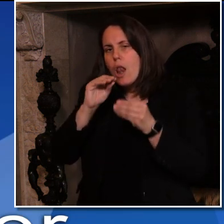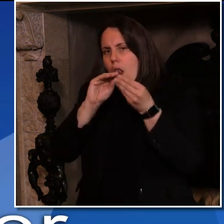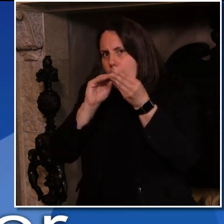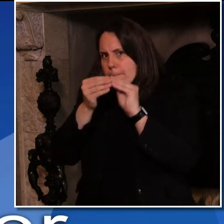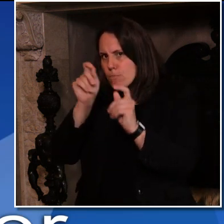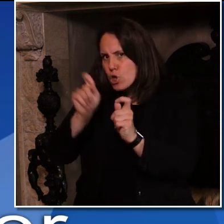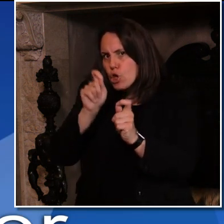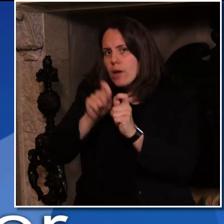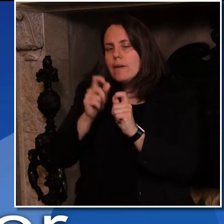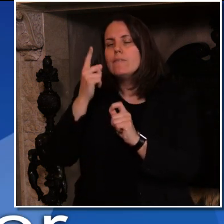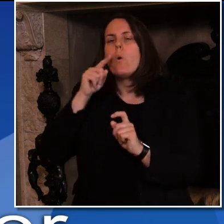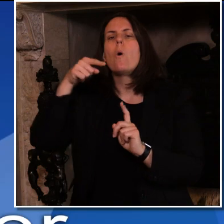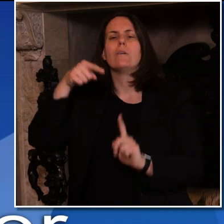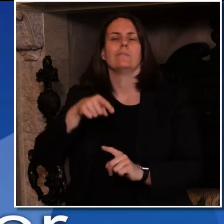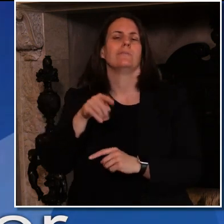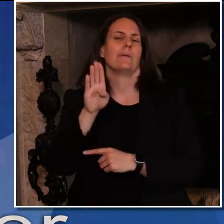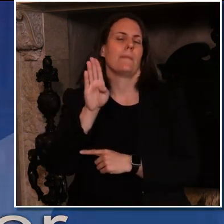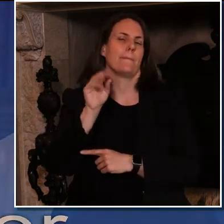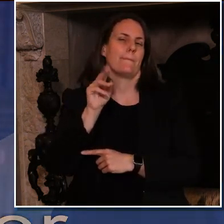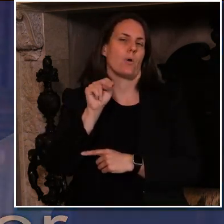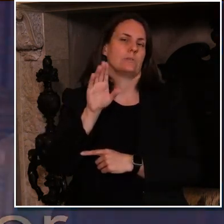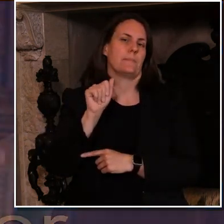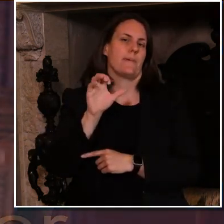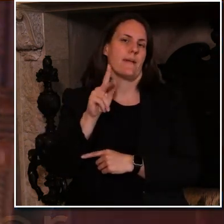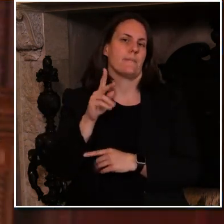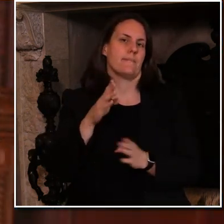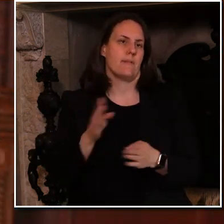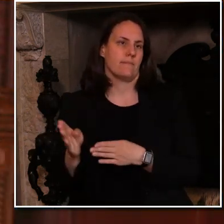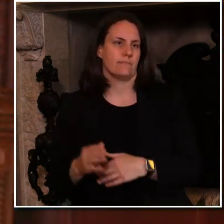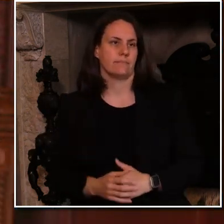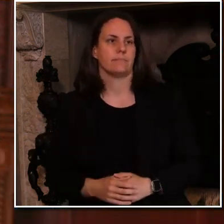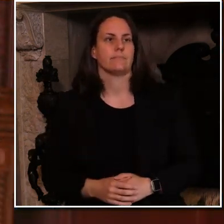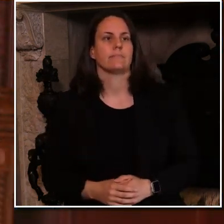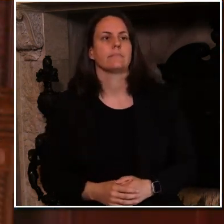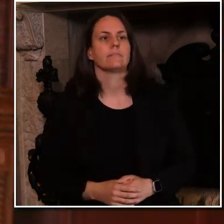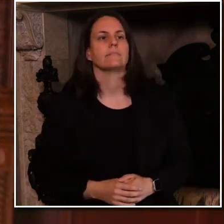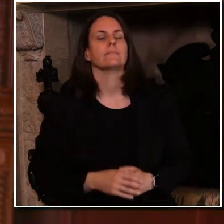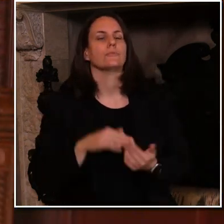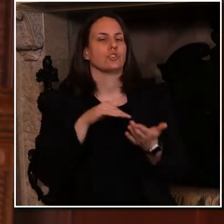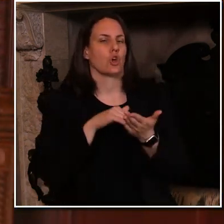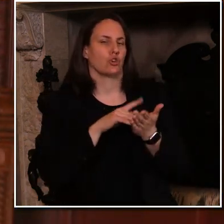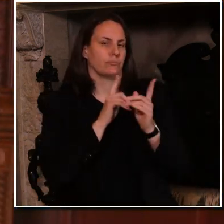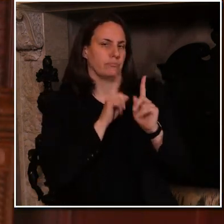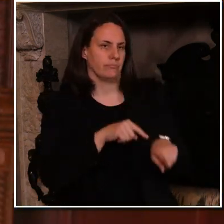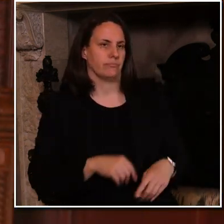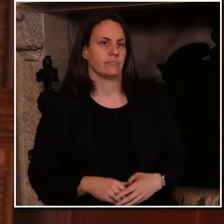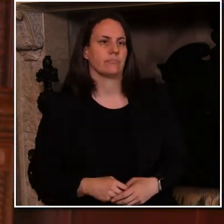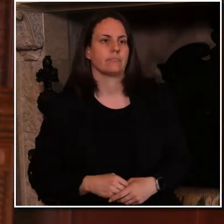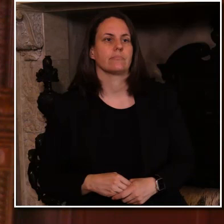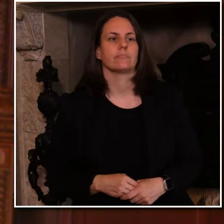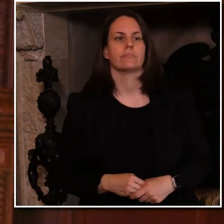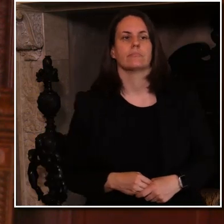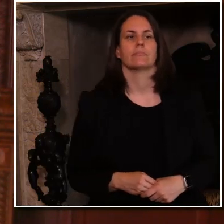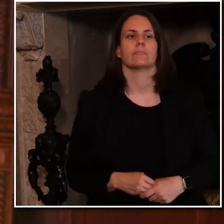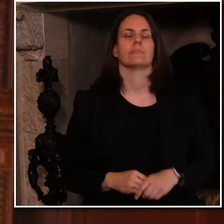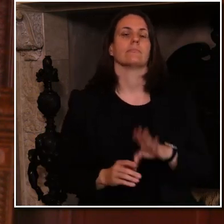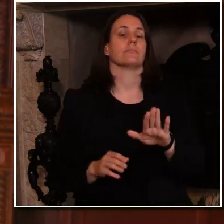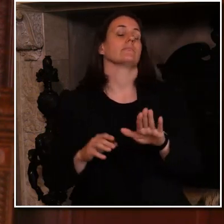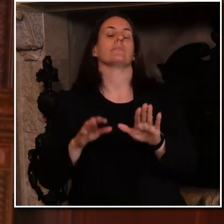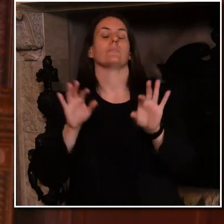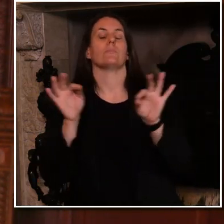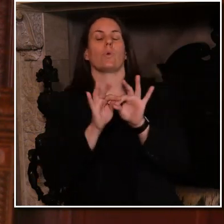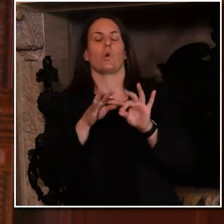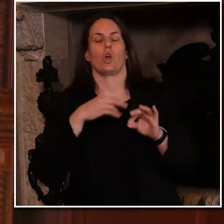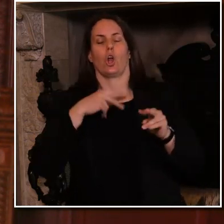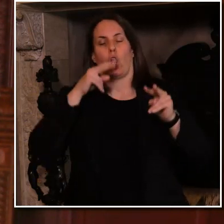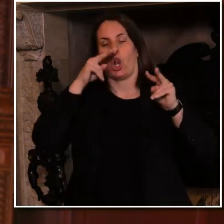Yeah, I would say the trend is the important thing. With all the data that we've collected with regards to every aspect of the epidemic, there's